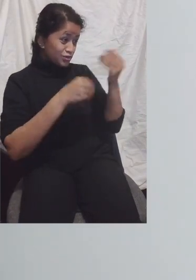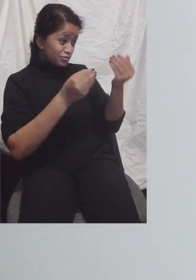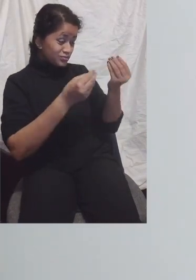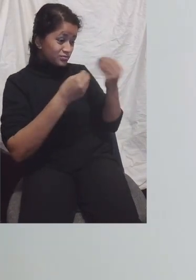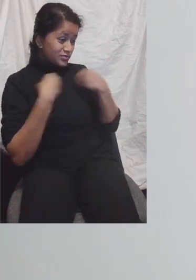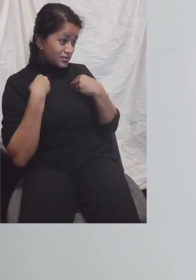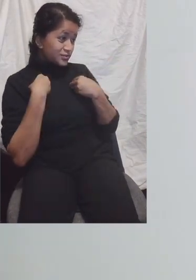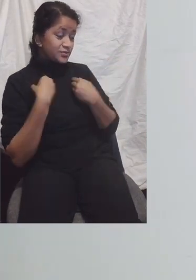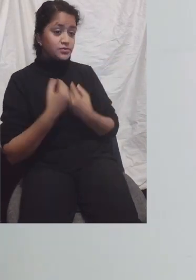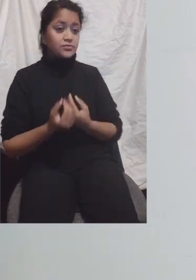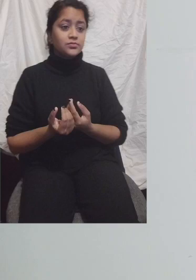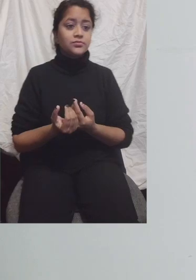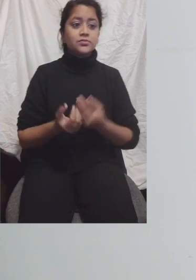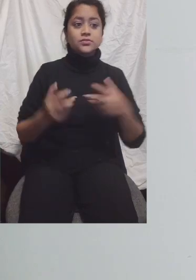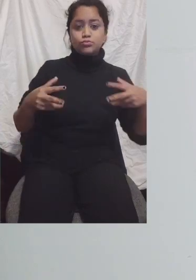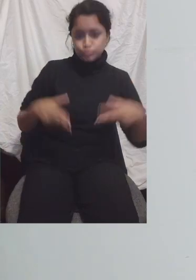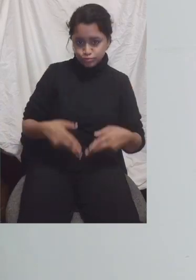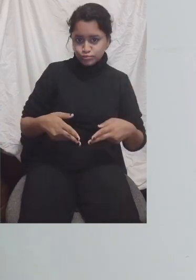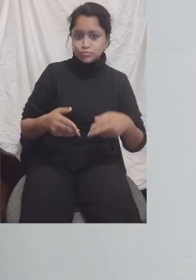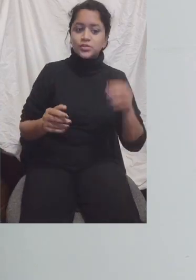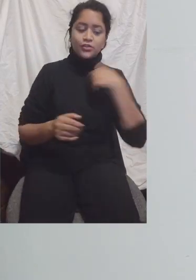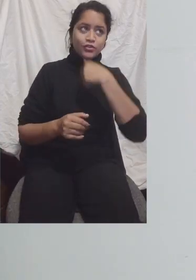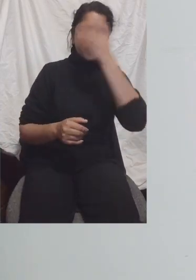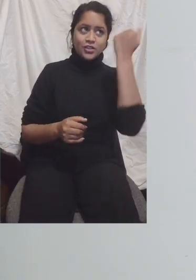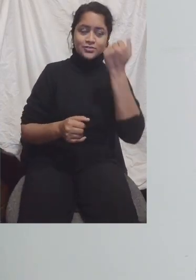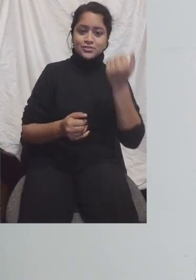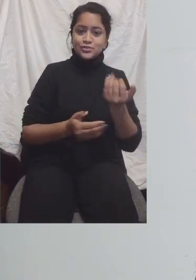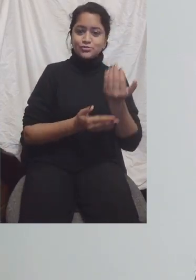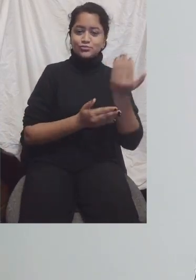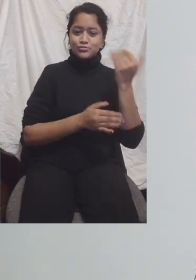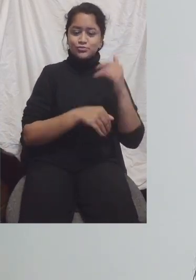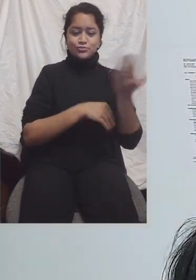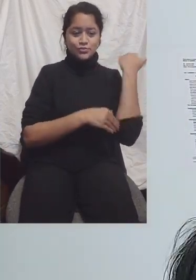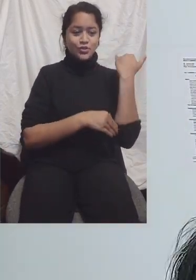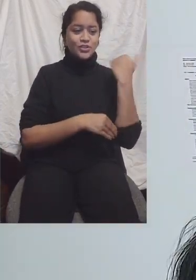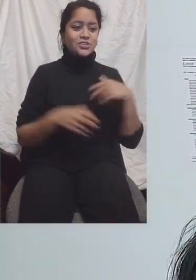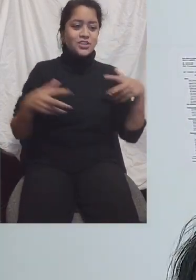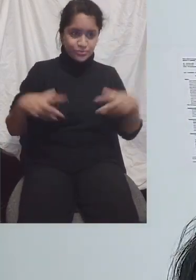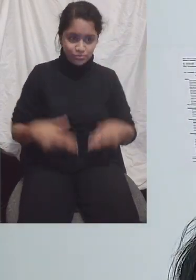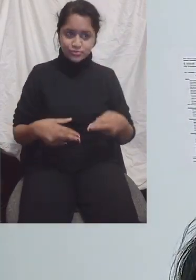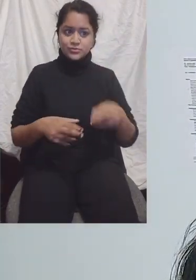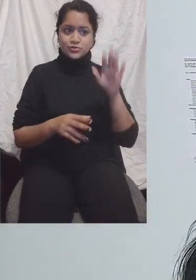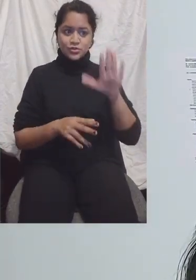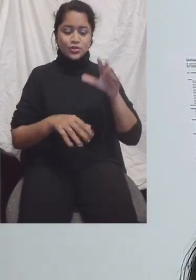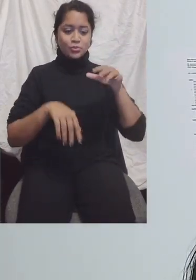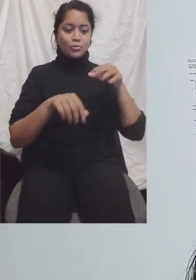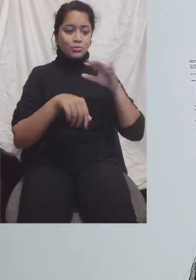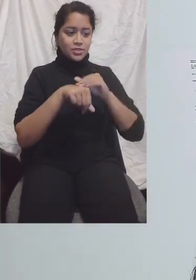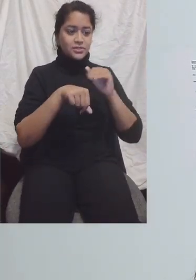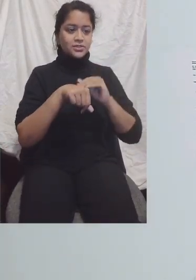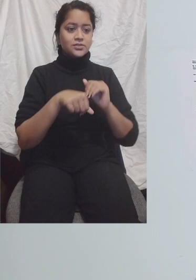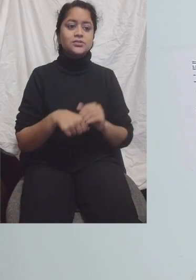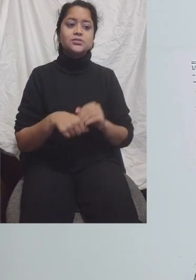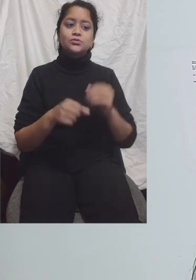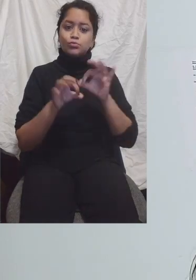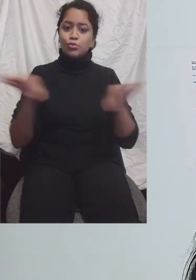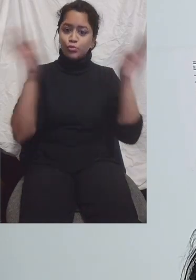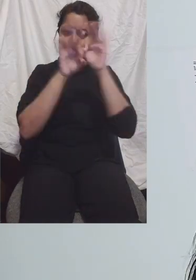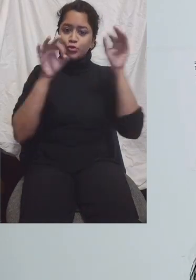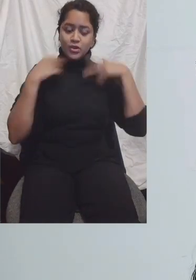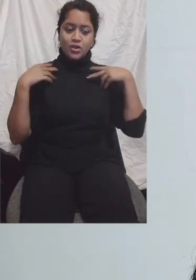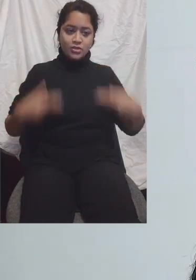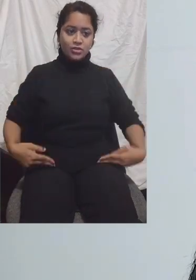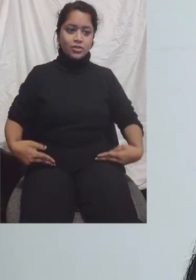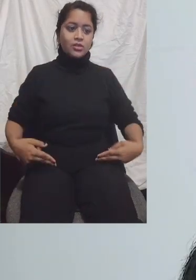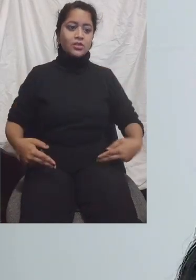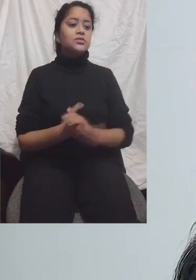exotics, large animals. Are there any other tips you can give? Overall, what I would say, spay and neuter your pets.